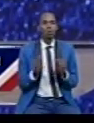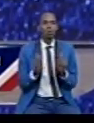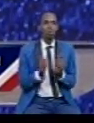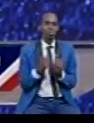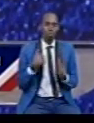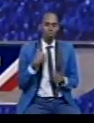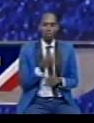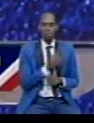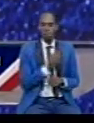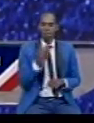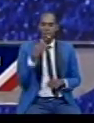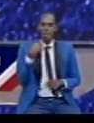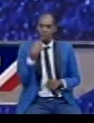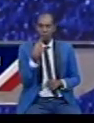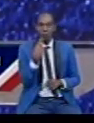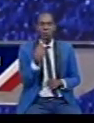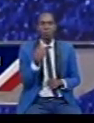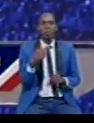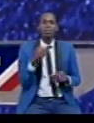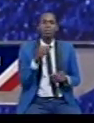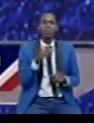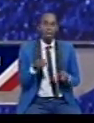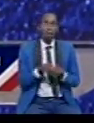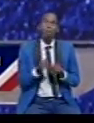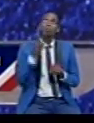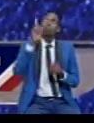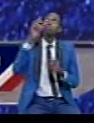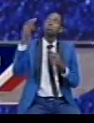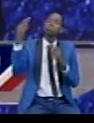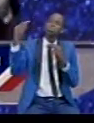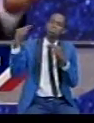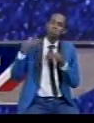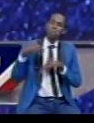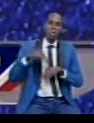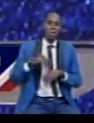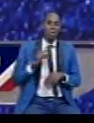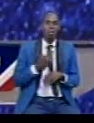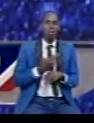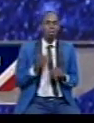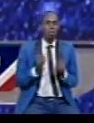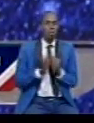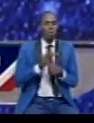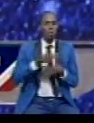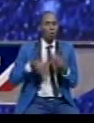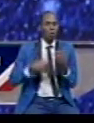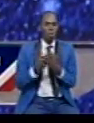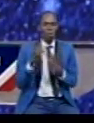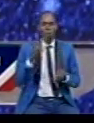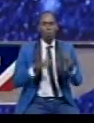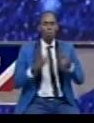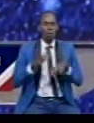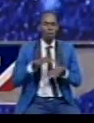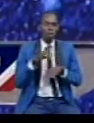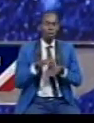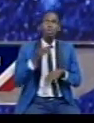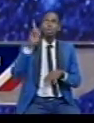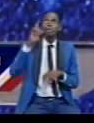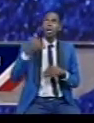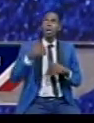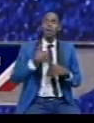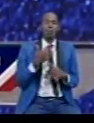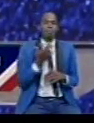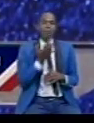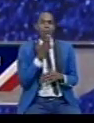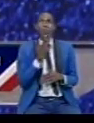speak as God has looked at us, and of all the people in the world, he has chosen us, he